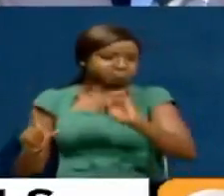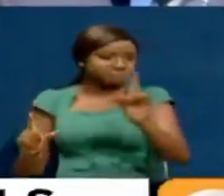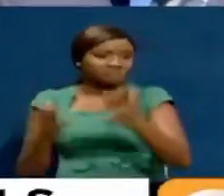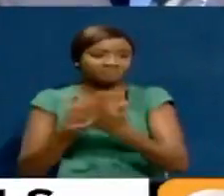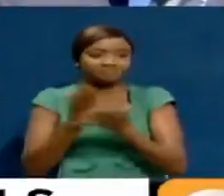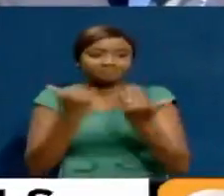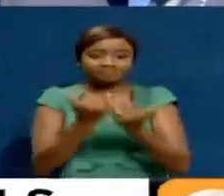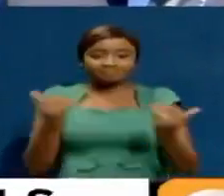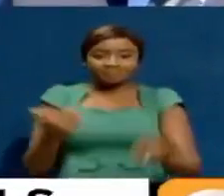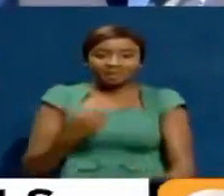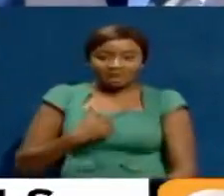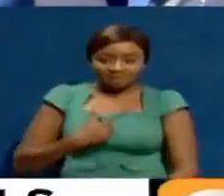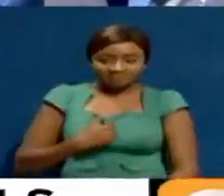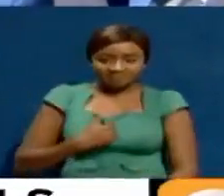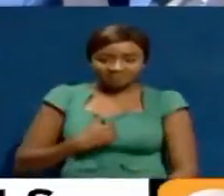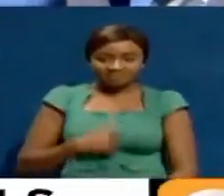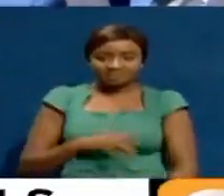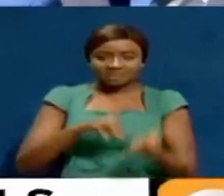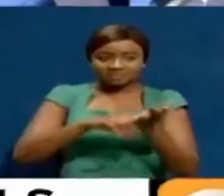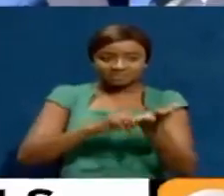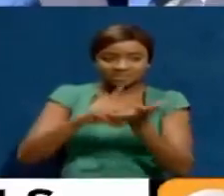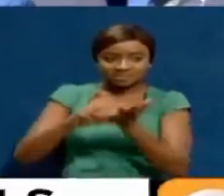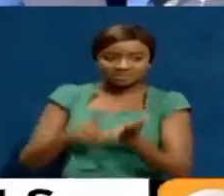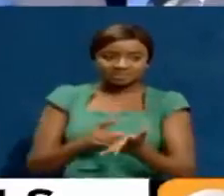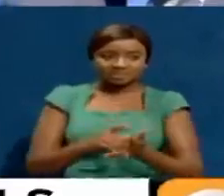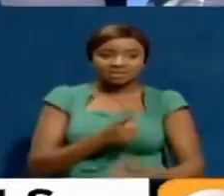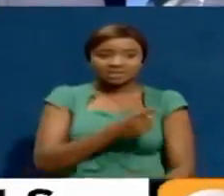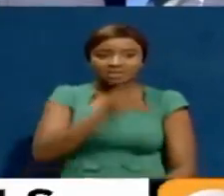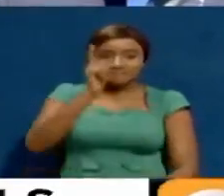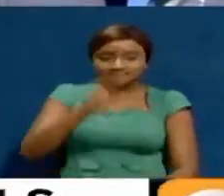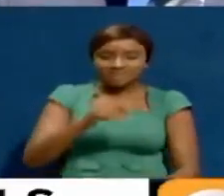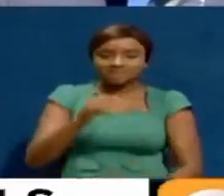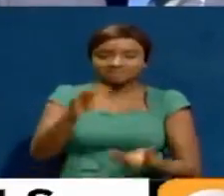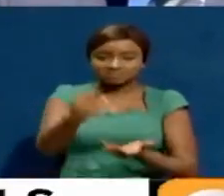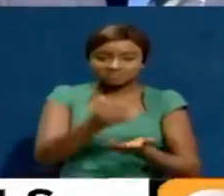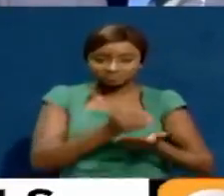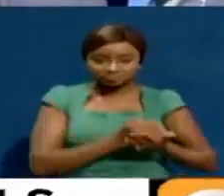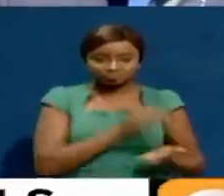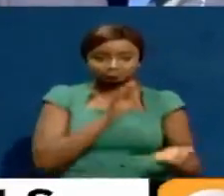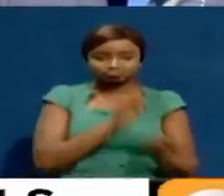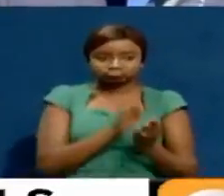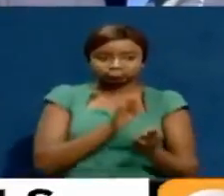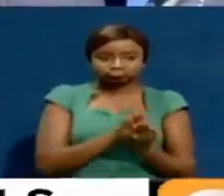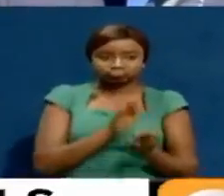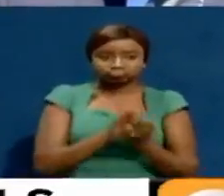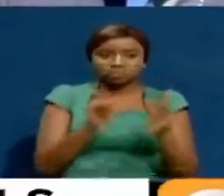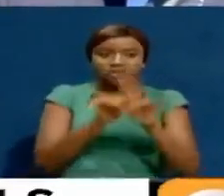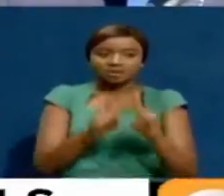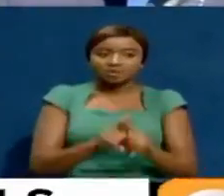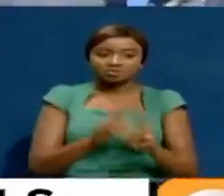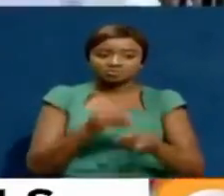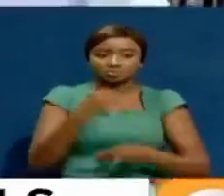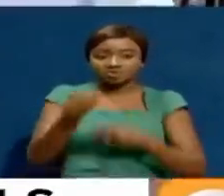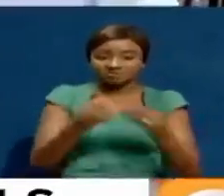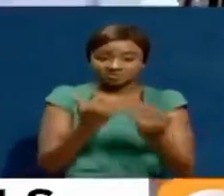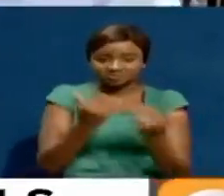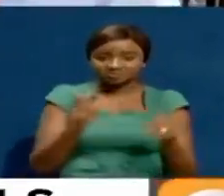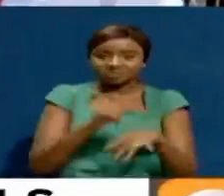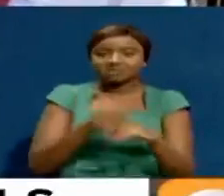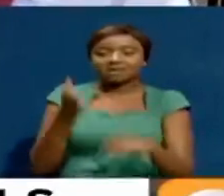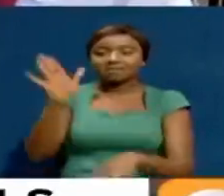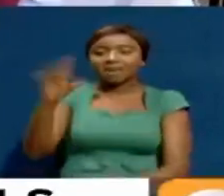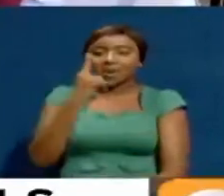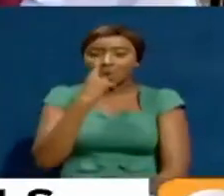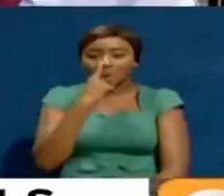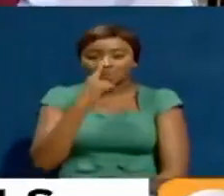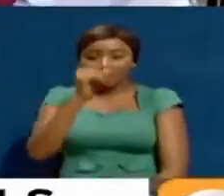a portable sanitizer, it should be taken and kept and given when the child is leaving the school.